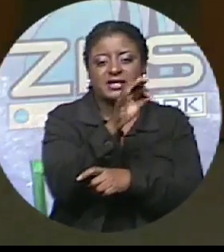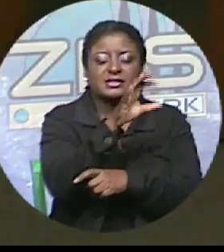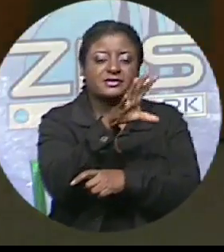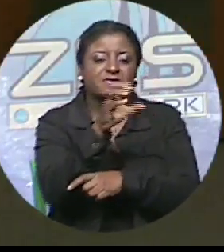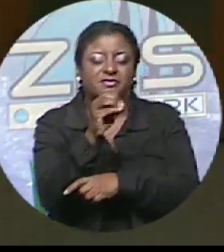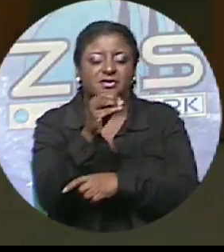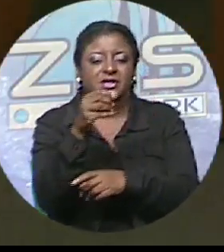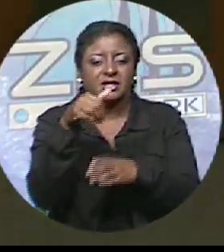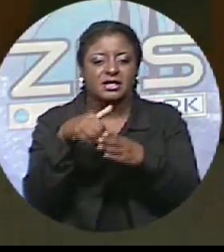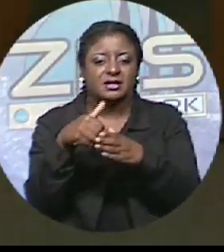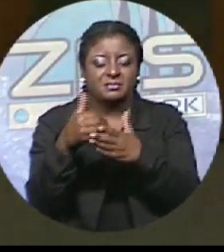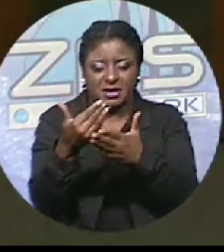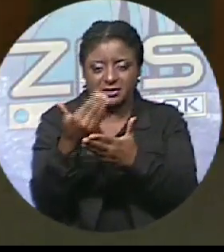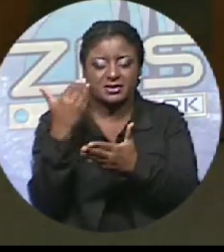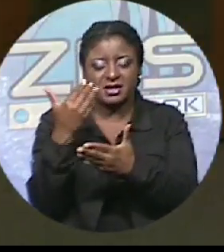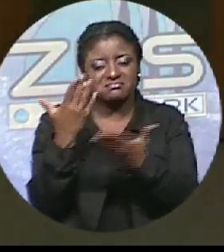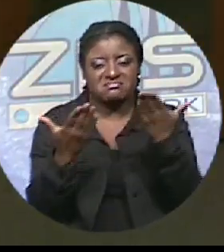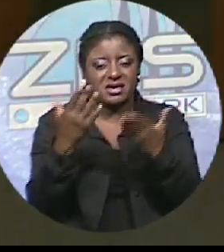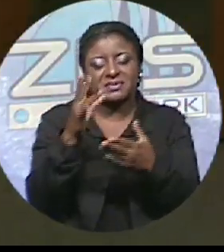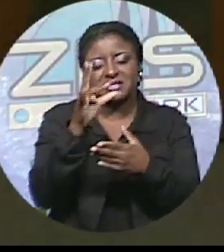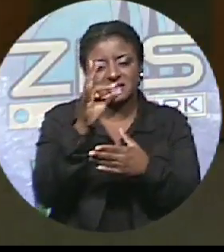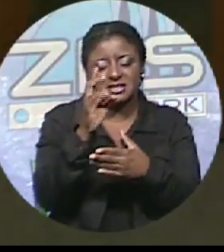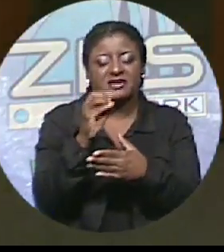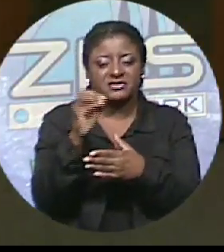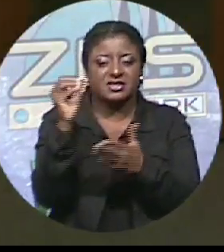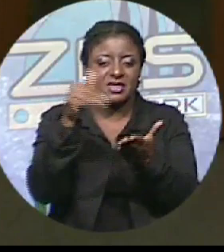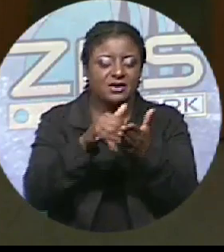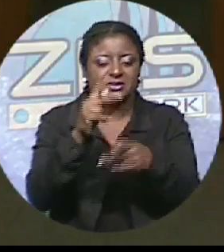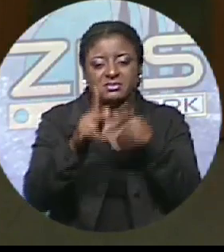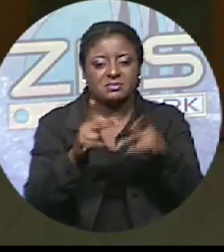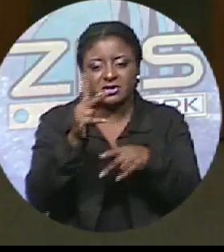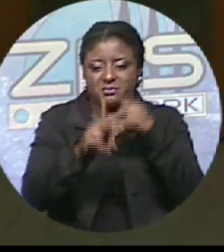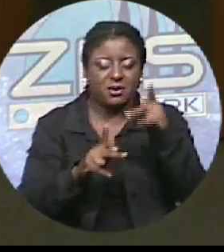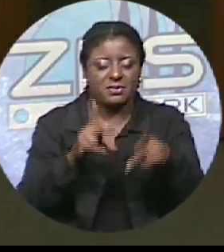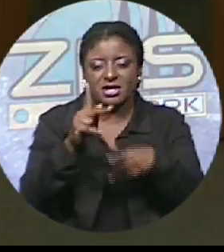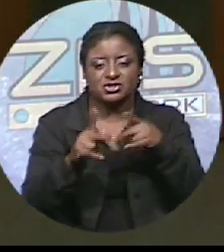they probably have a population of about 70,000 people. We have a population of